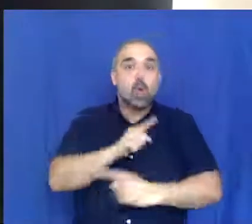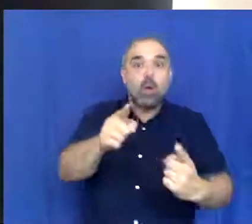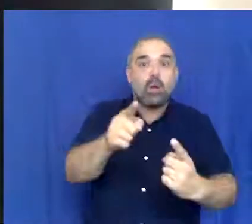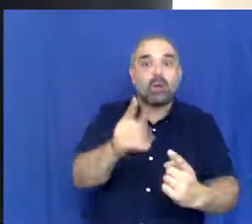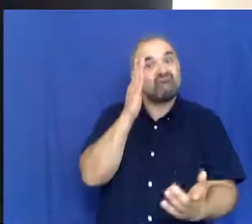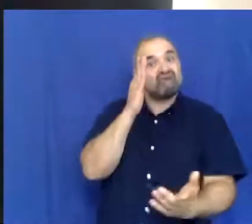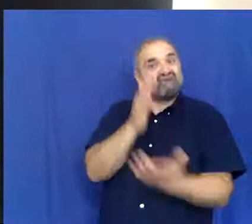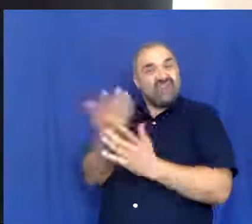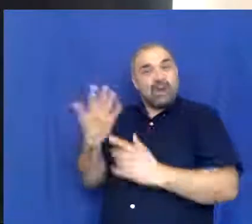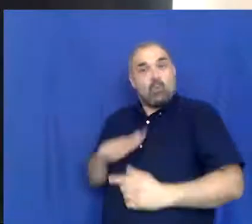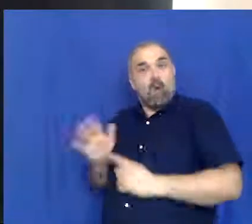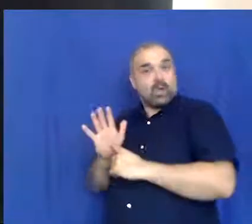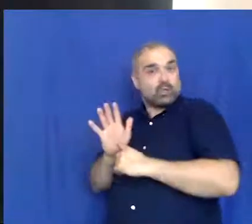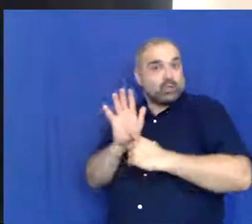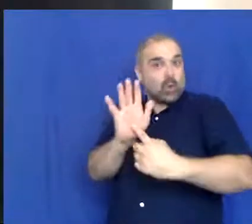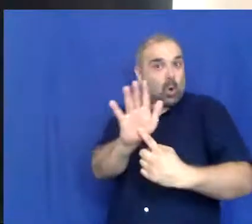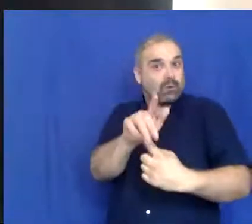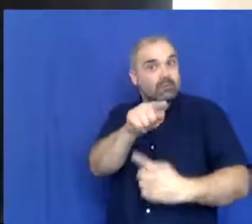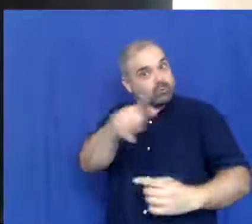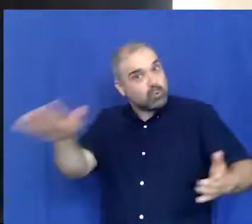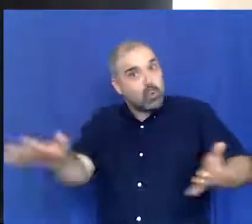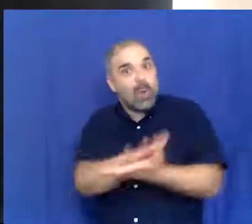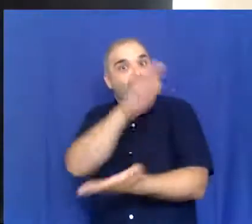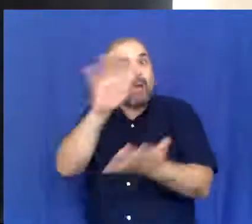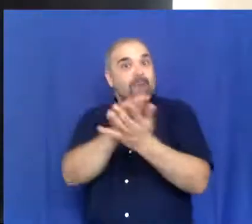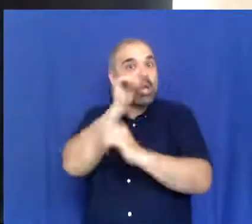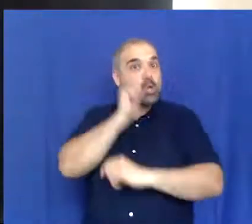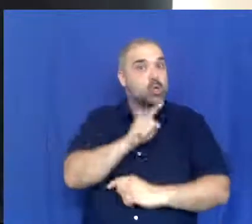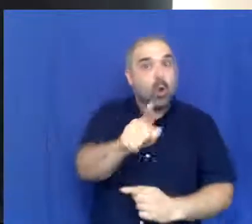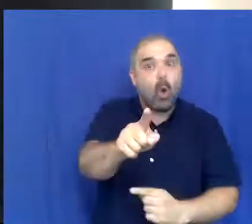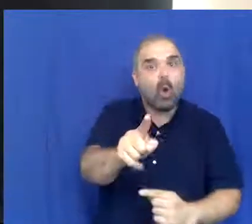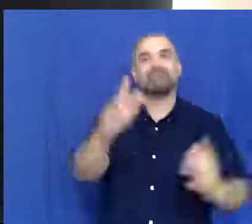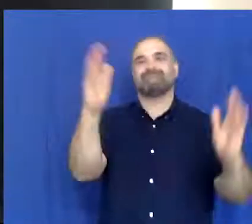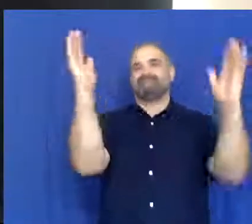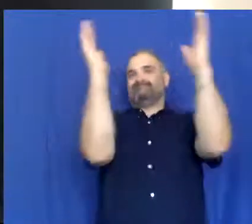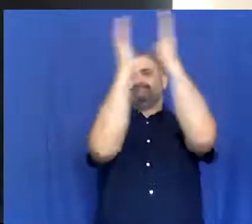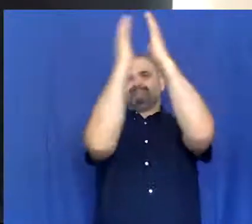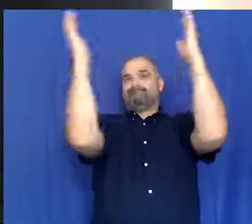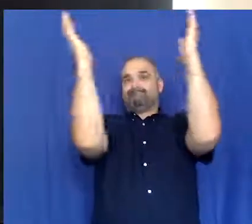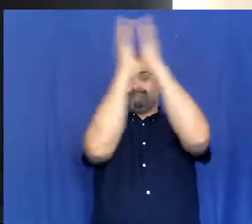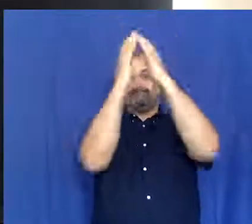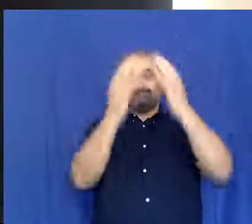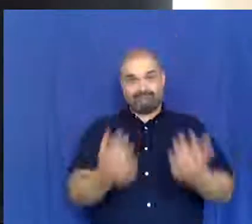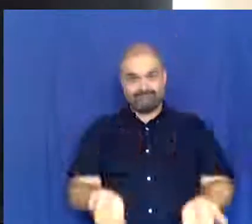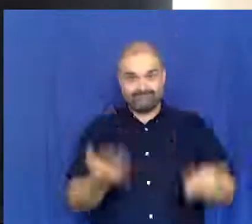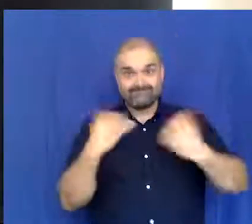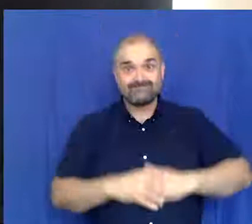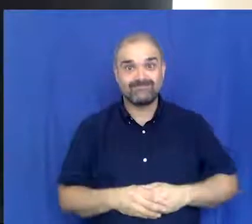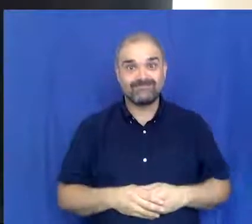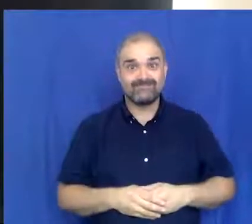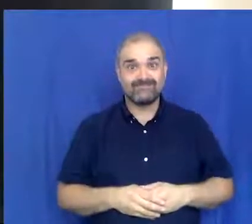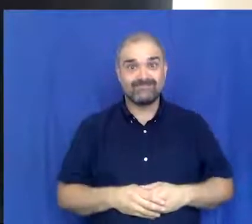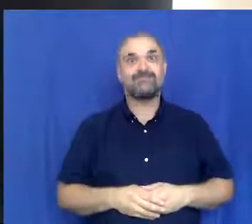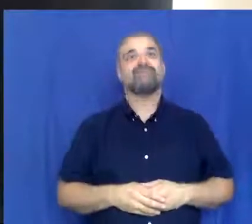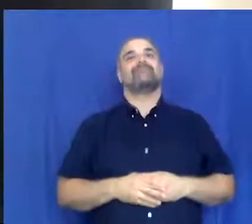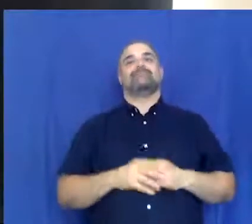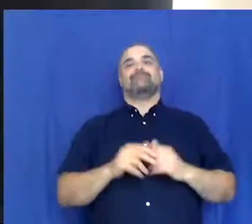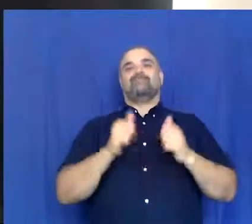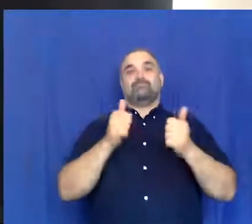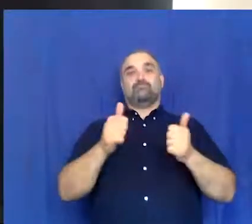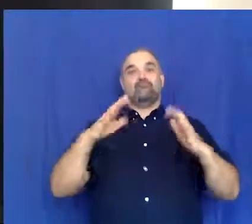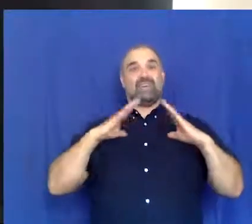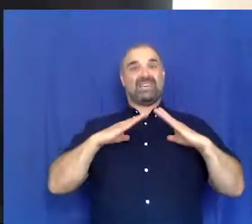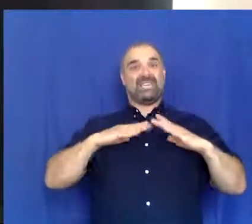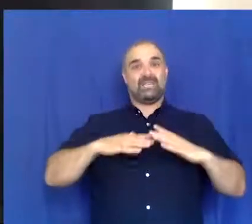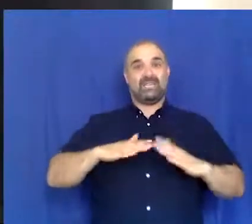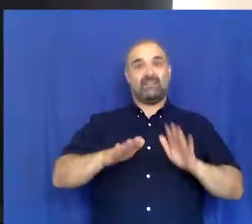If you're happy and you know it and you really want to show it, if you're happy and you know it, clap your hands.